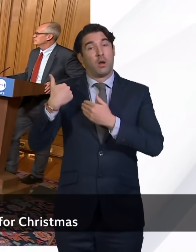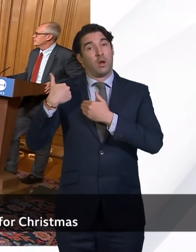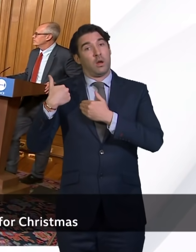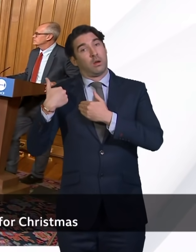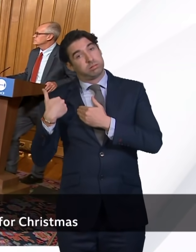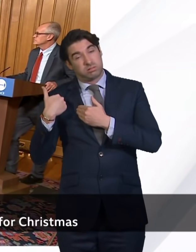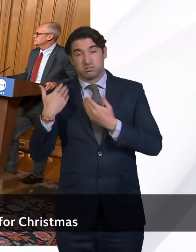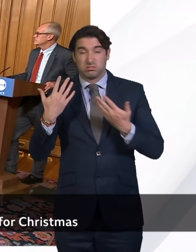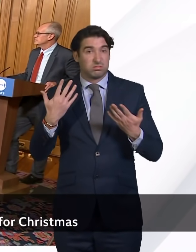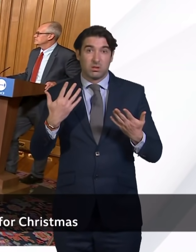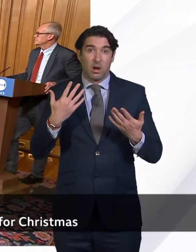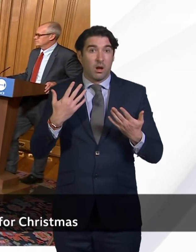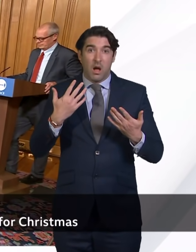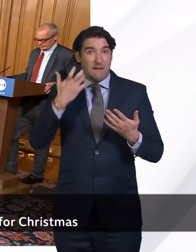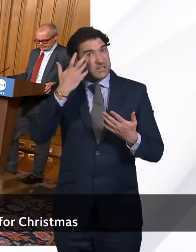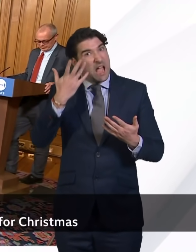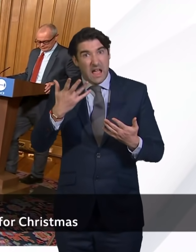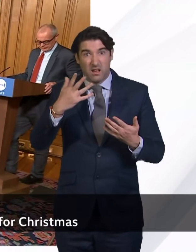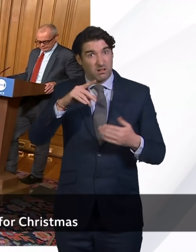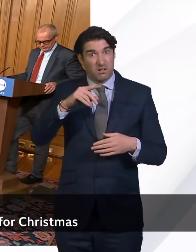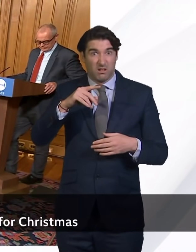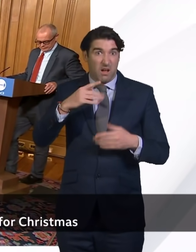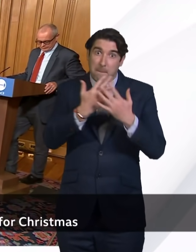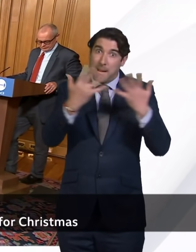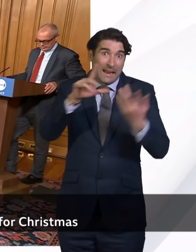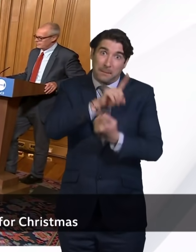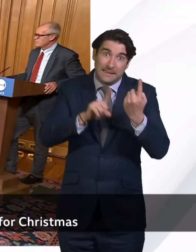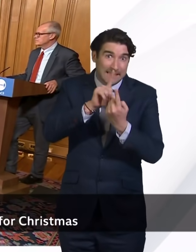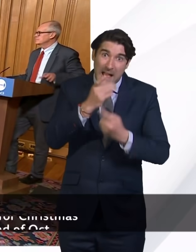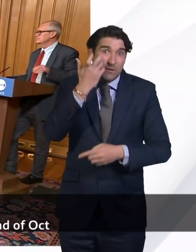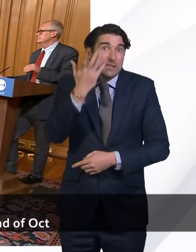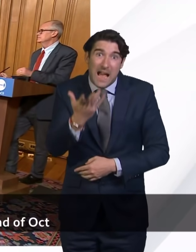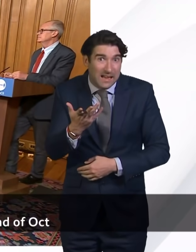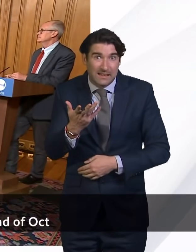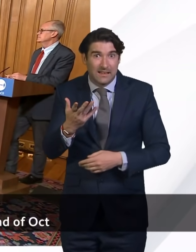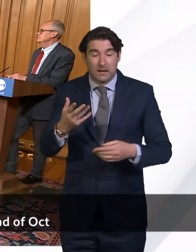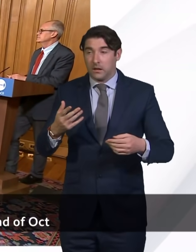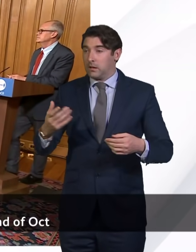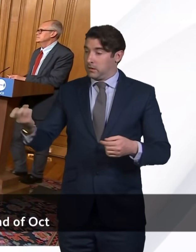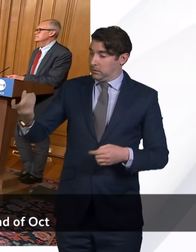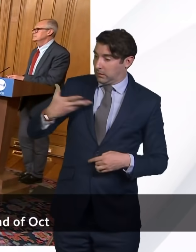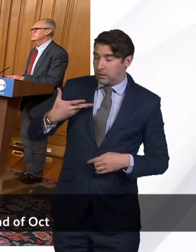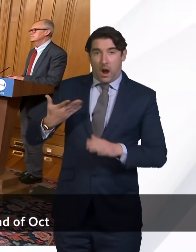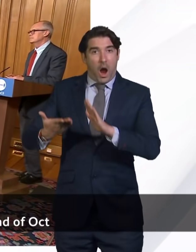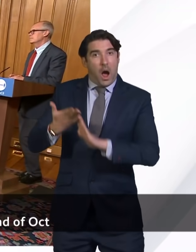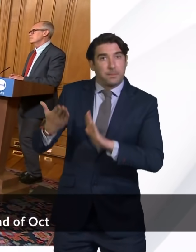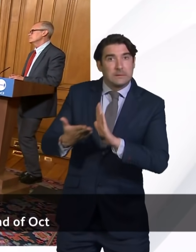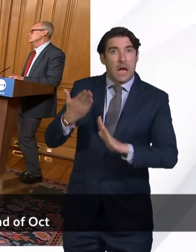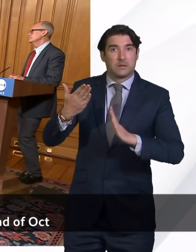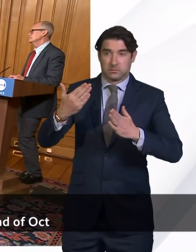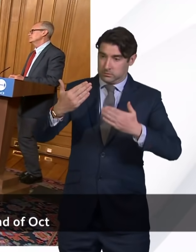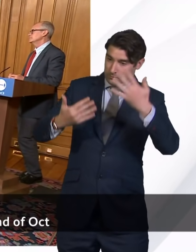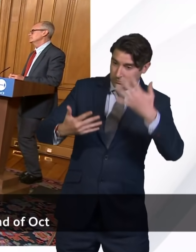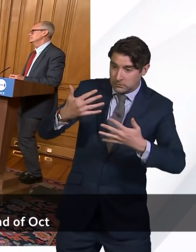less round the clock the whole time, watching what's going on. The JBC, Department of Health,